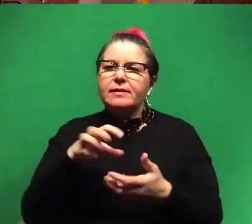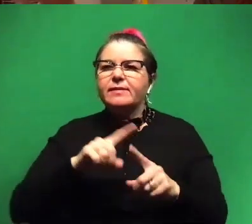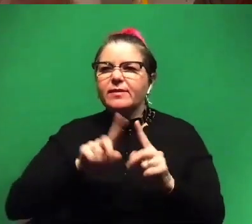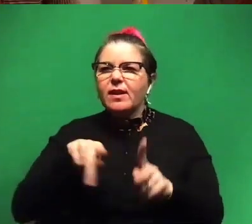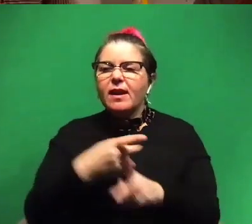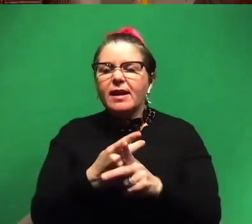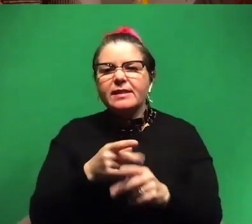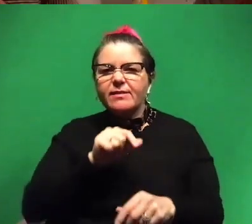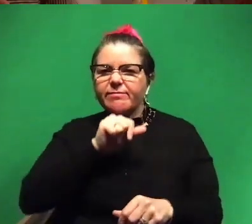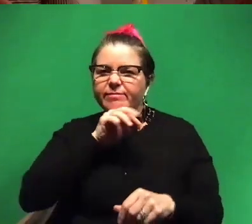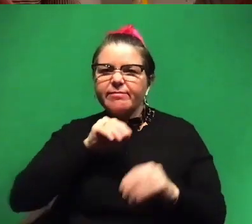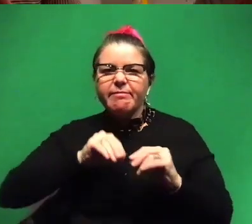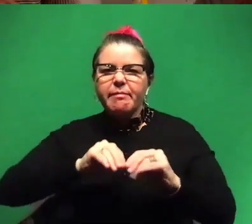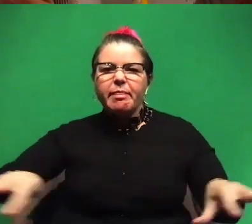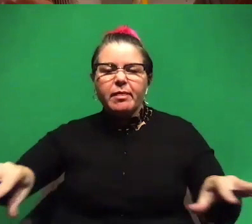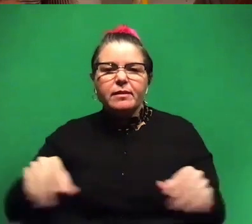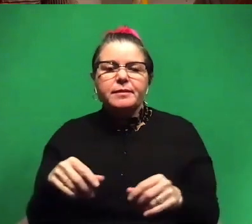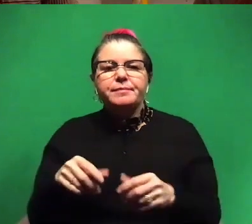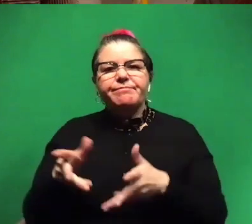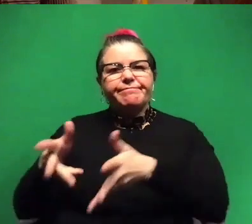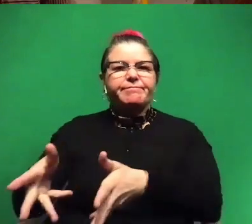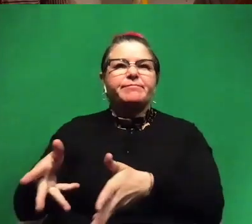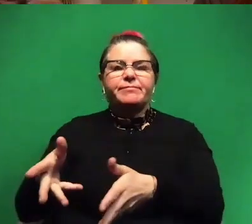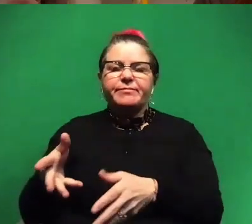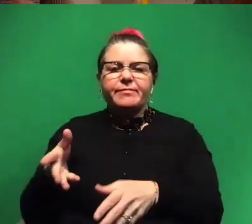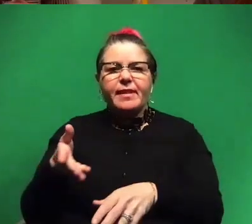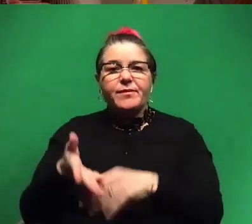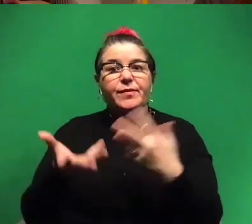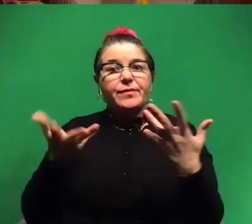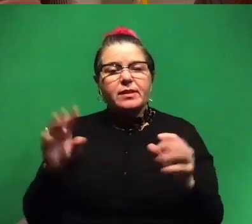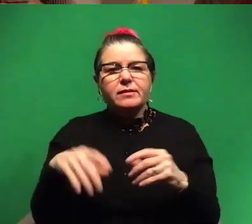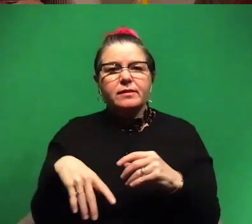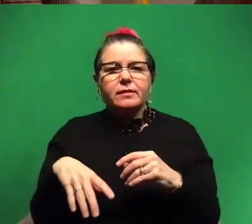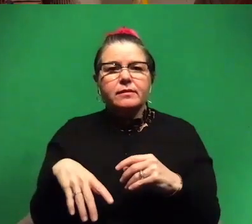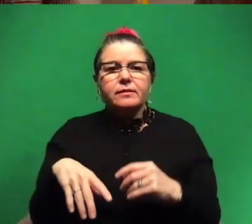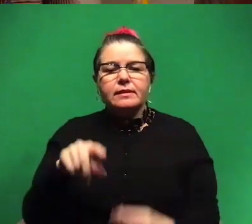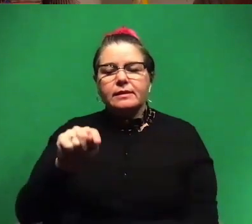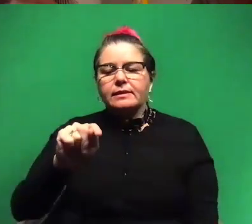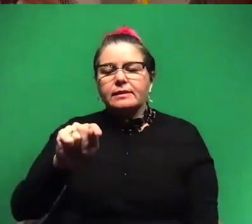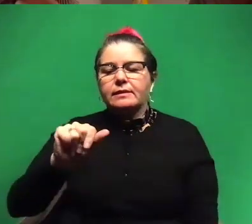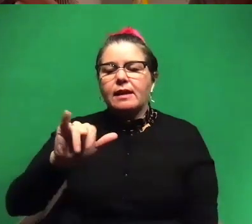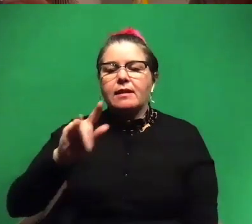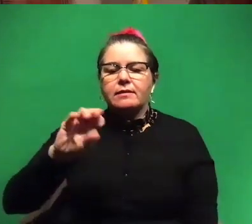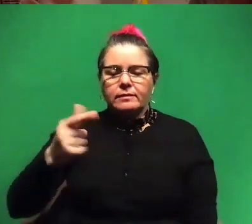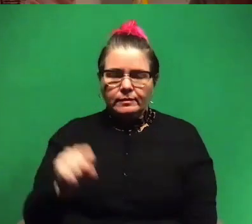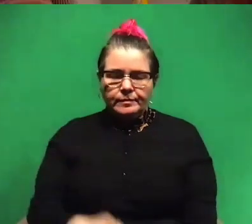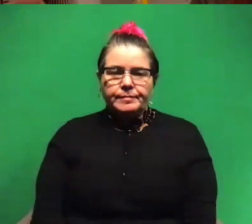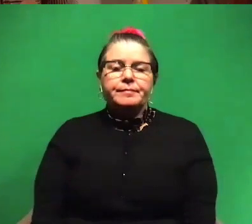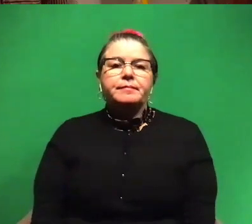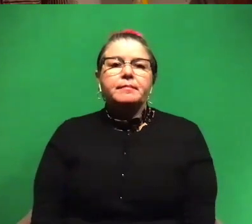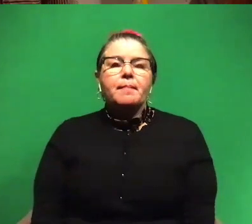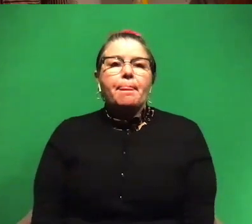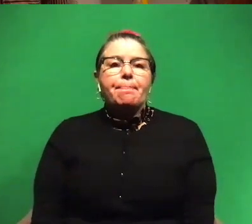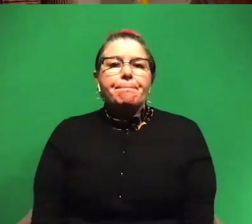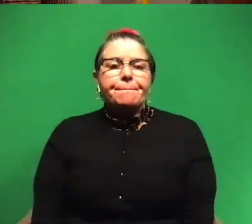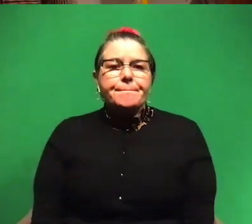of contaminants that are left behind, and yeah, they're called tailings. And so usually what